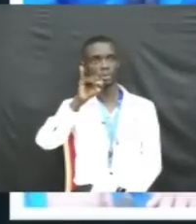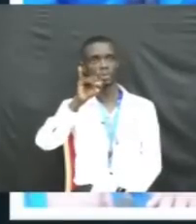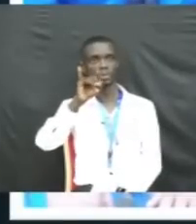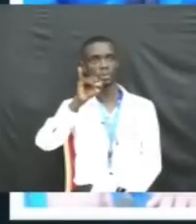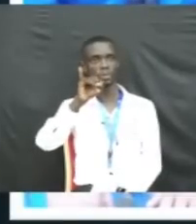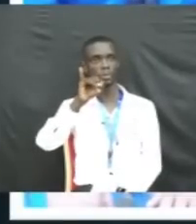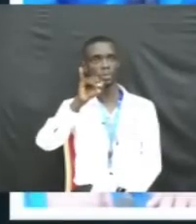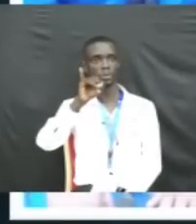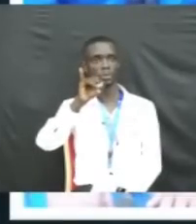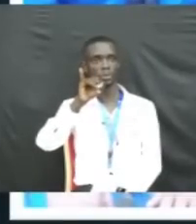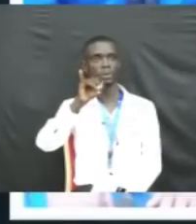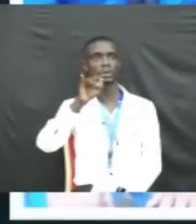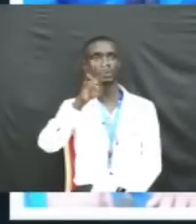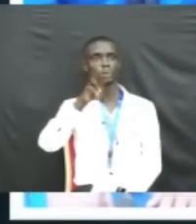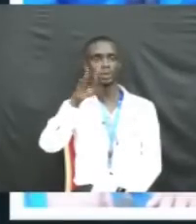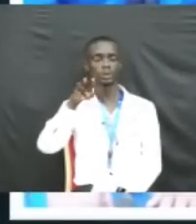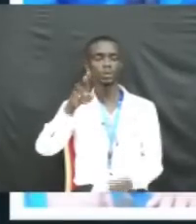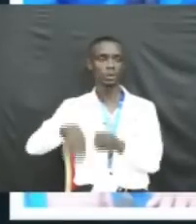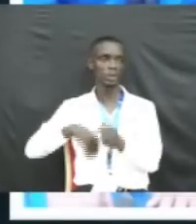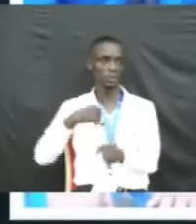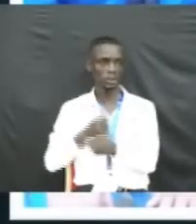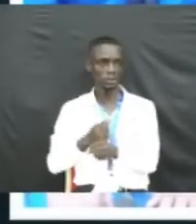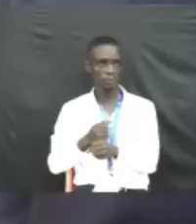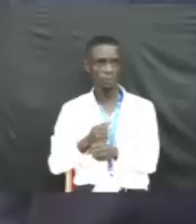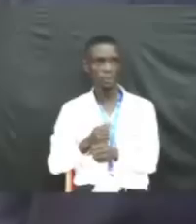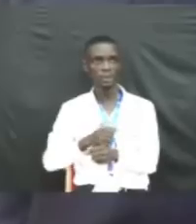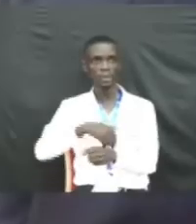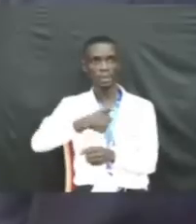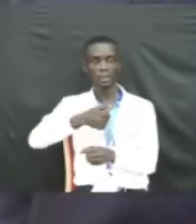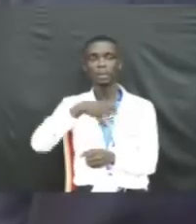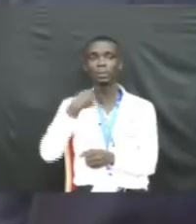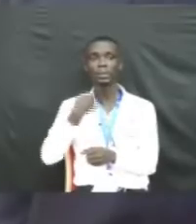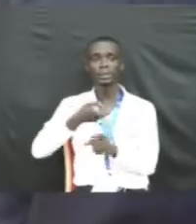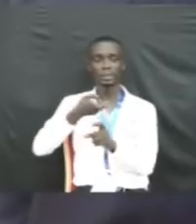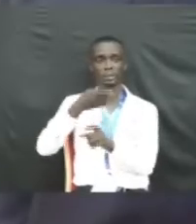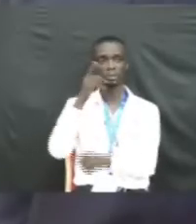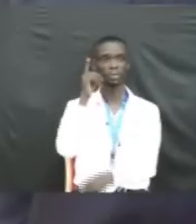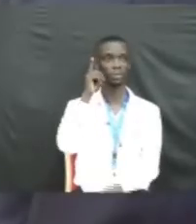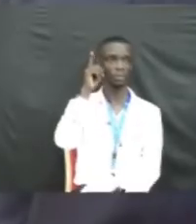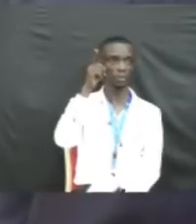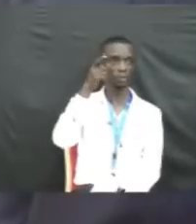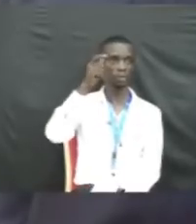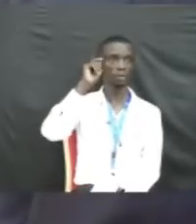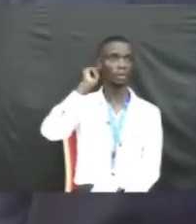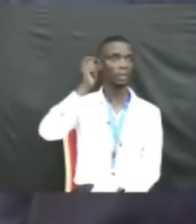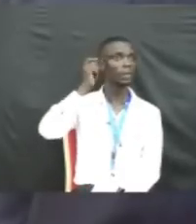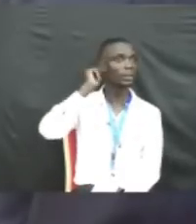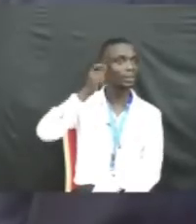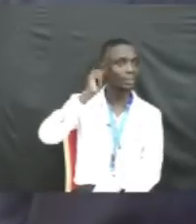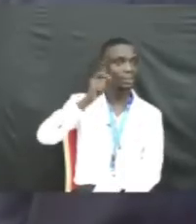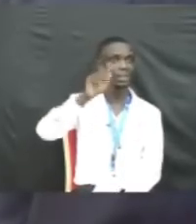Benedict Okumu Kenya served for 9 years.